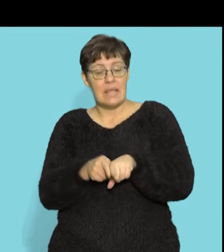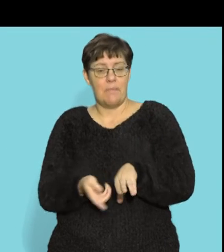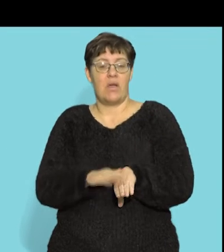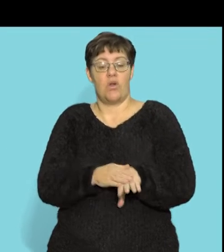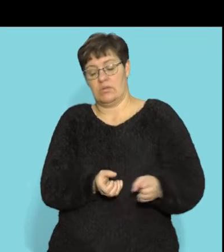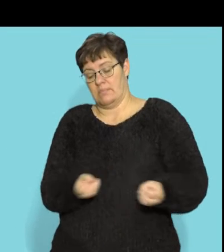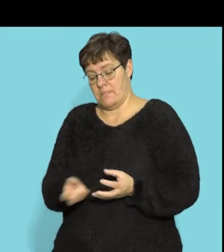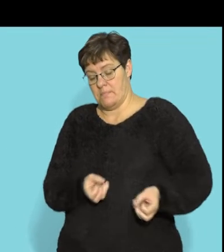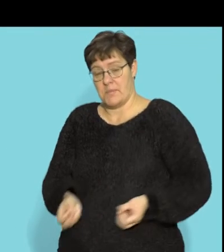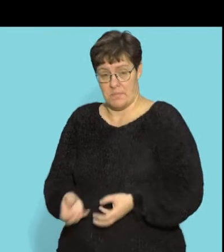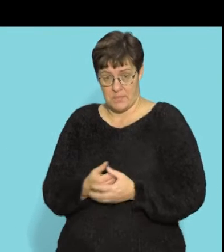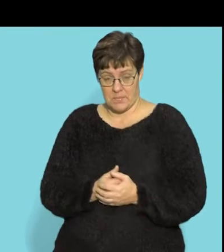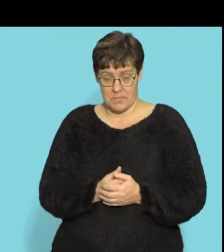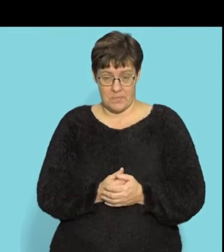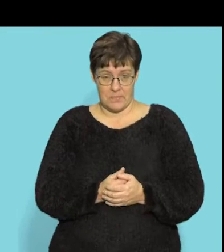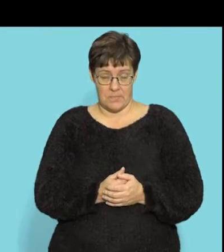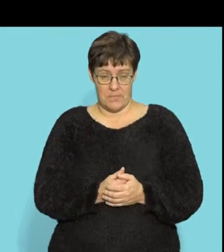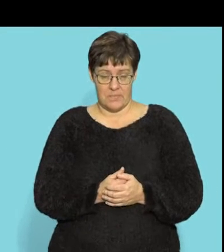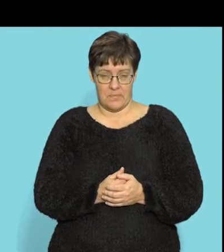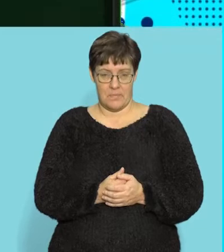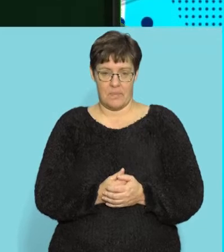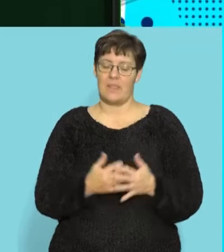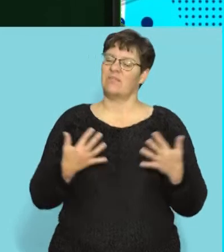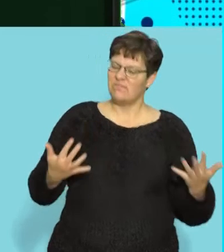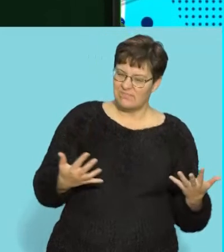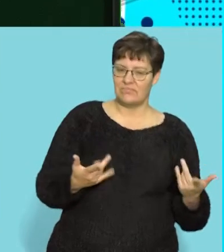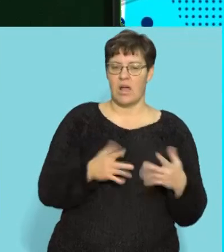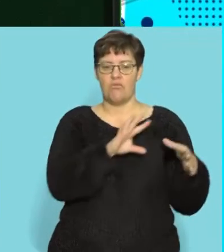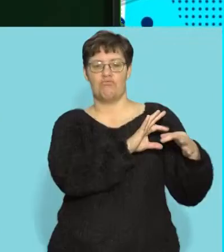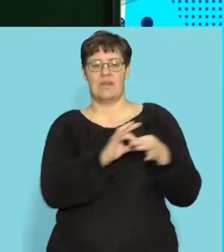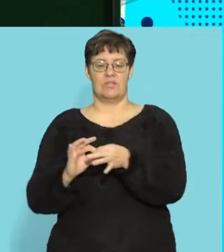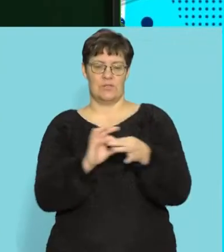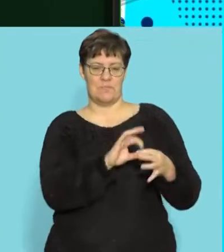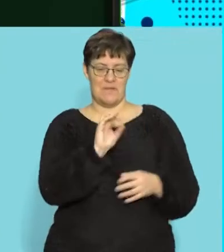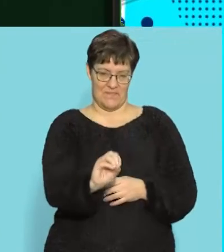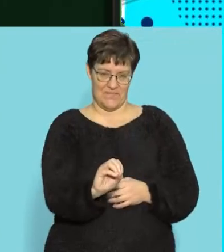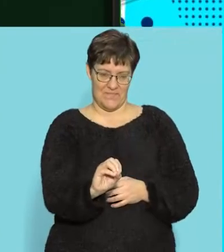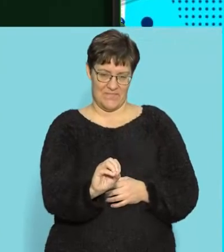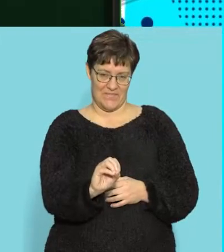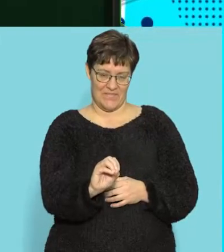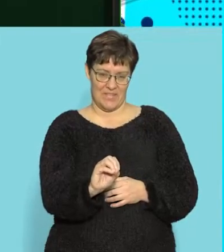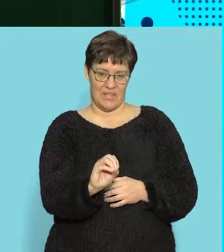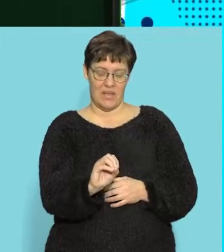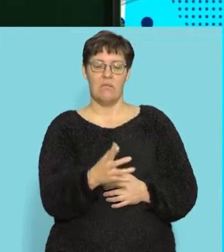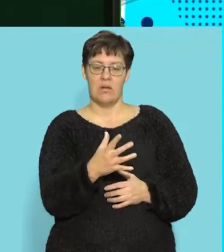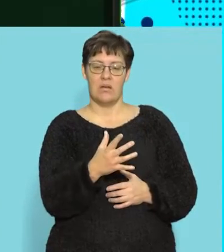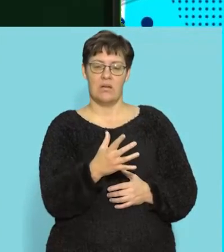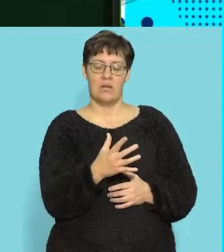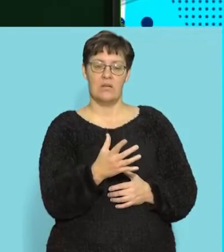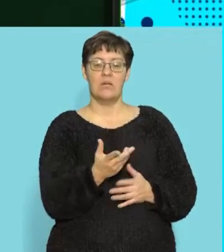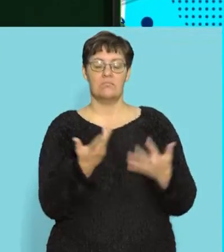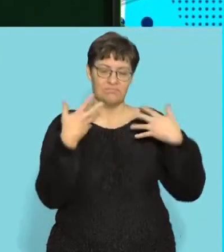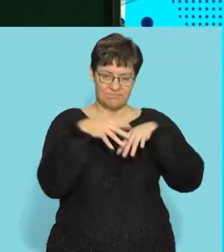amount of current, right? So that's the relationship that exists between, you know, the brightness in